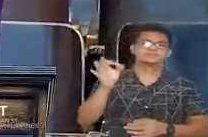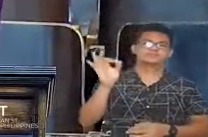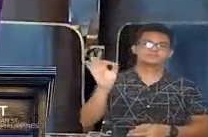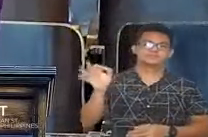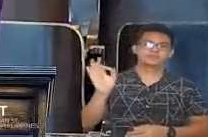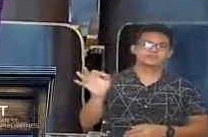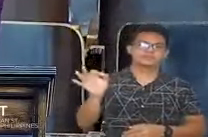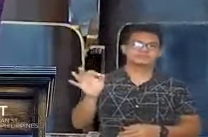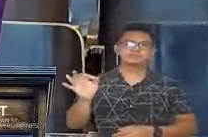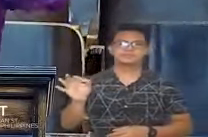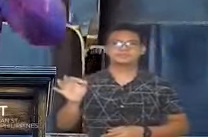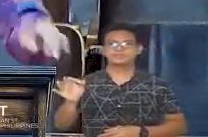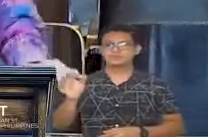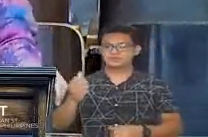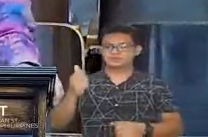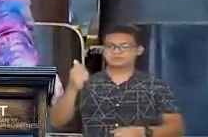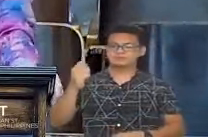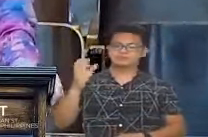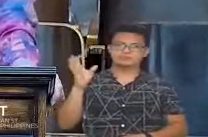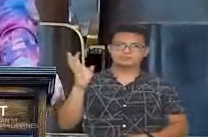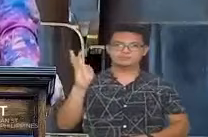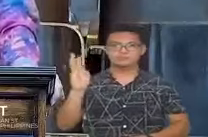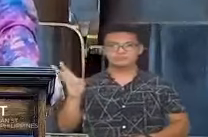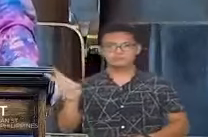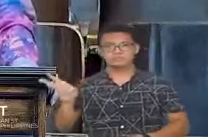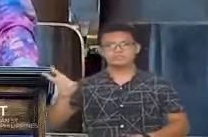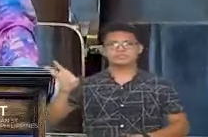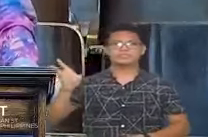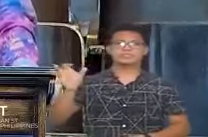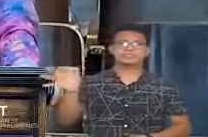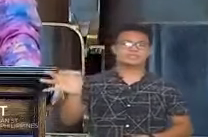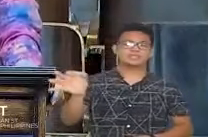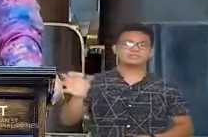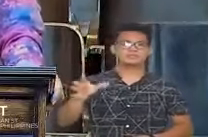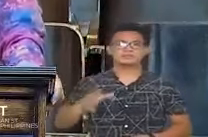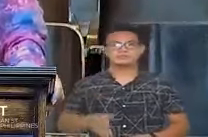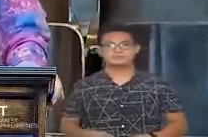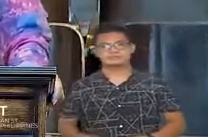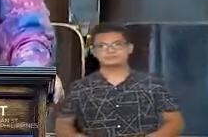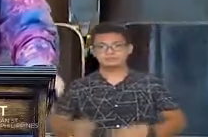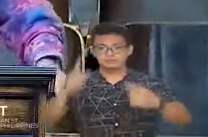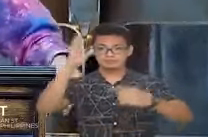1969, on a Wednesday, Bob Hughes preached. I came forward.